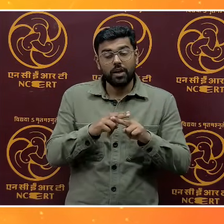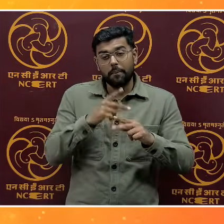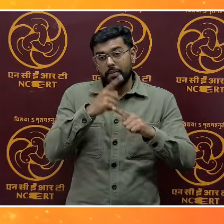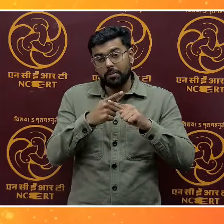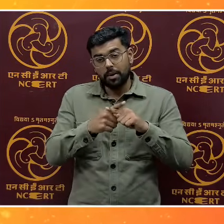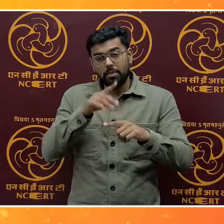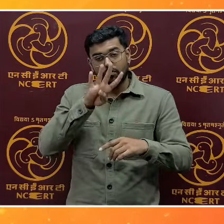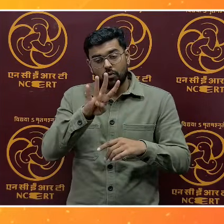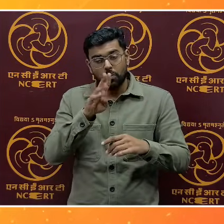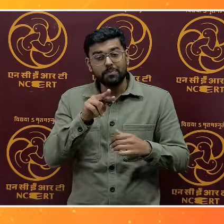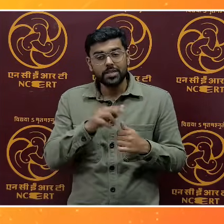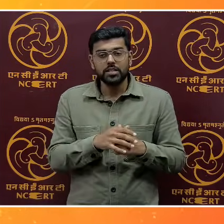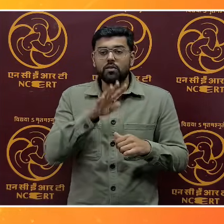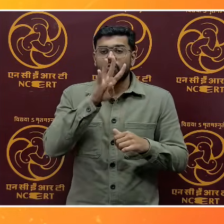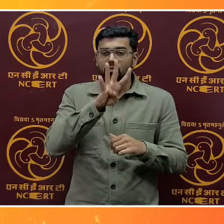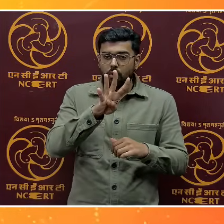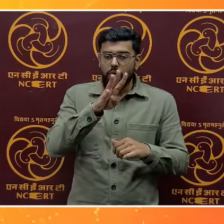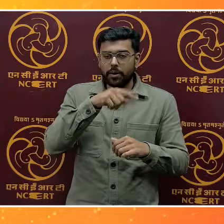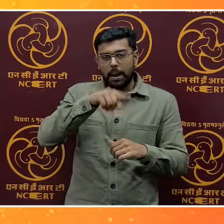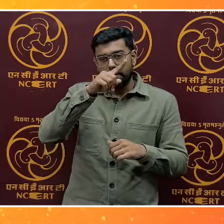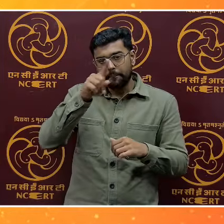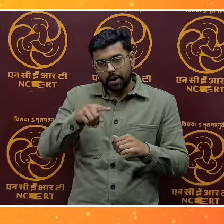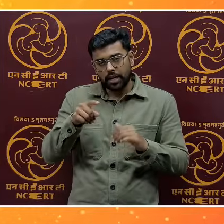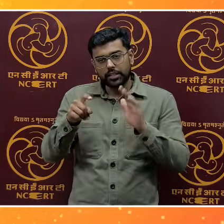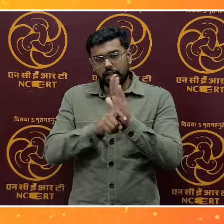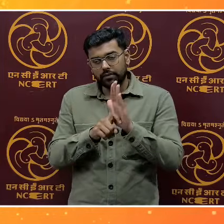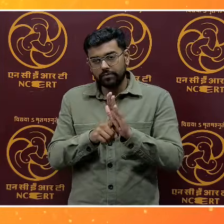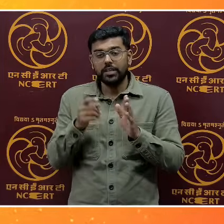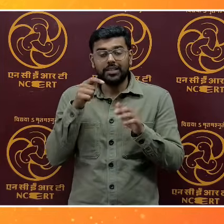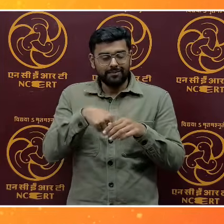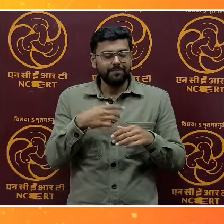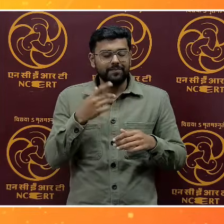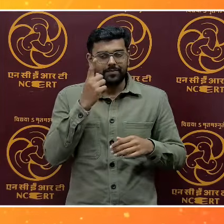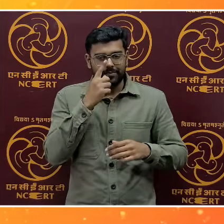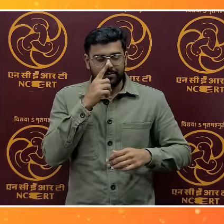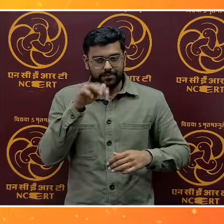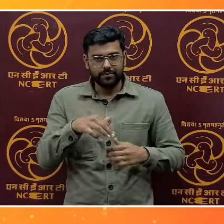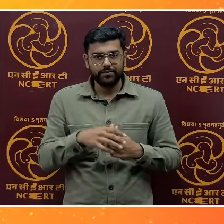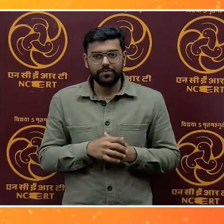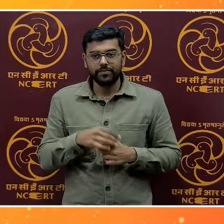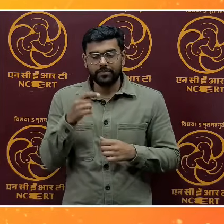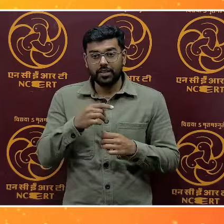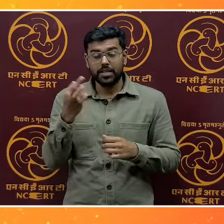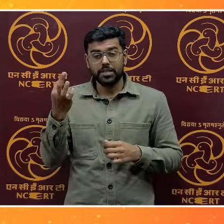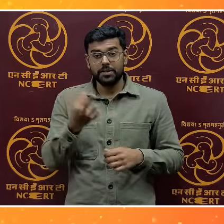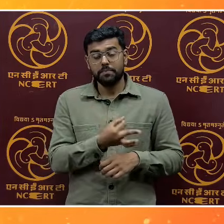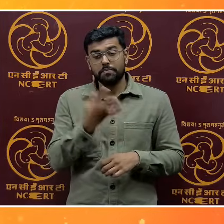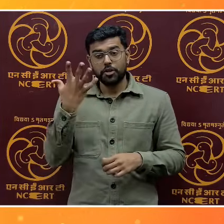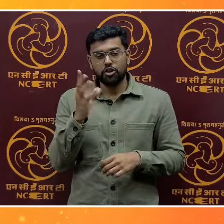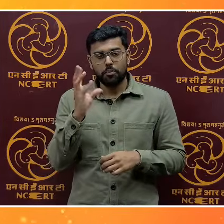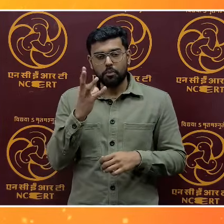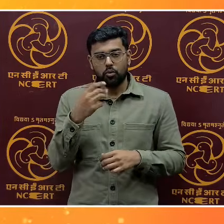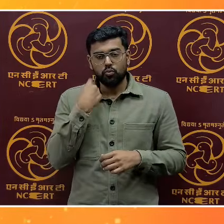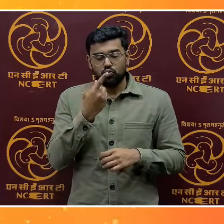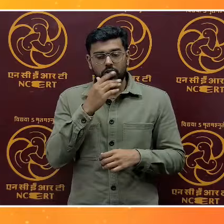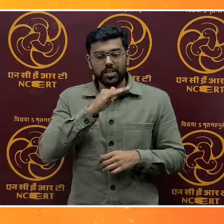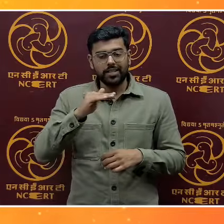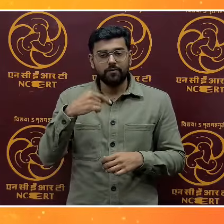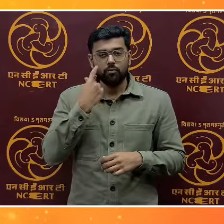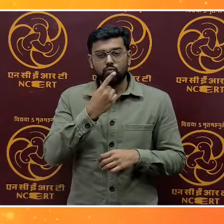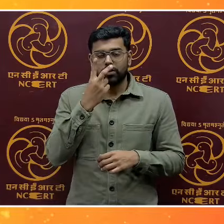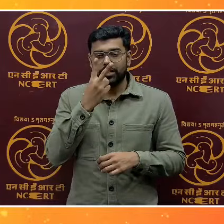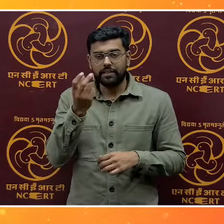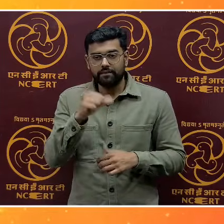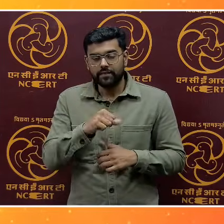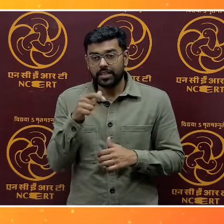square. Okay. And this Tanvi, I have brought a special ball for the children with special needs.